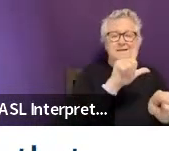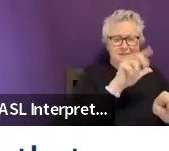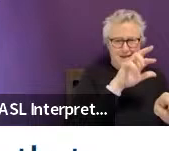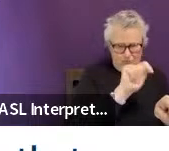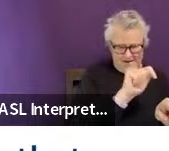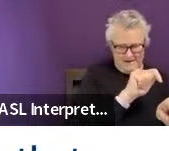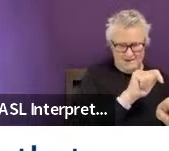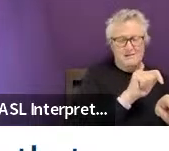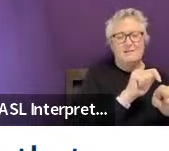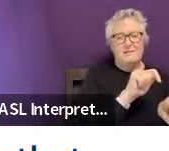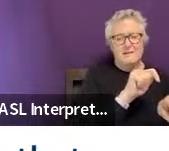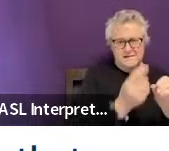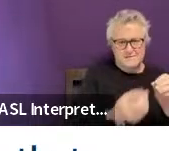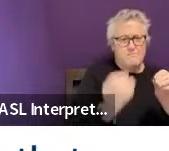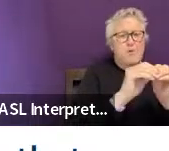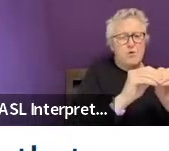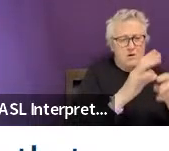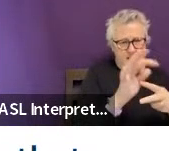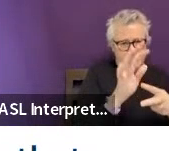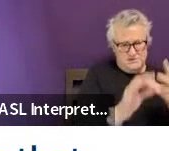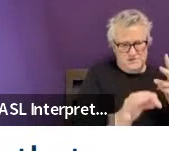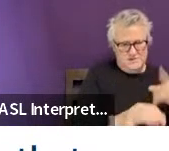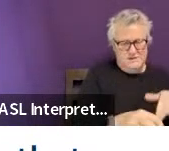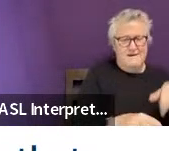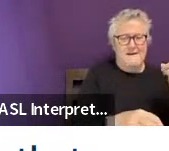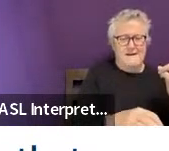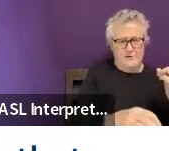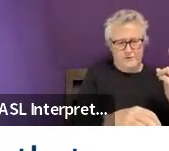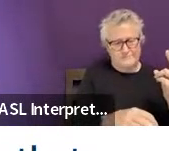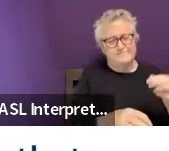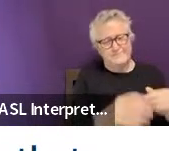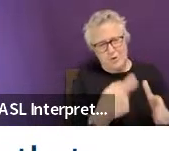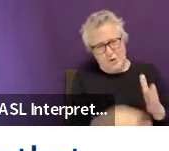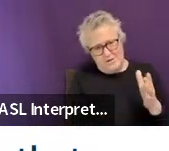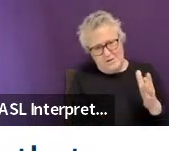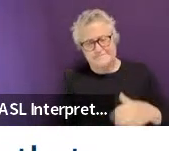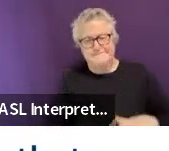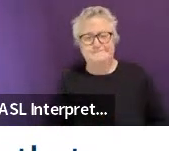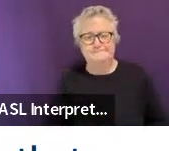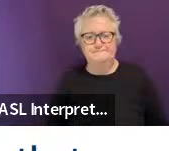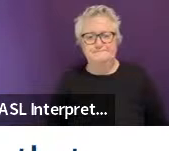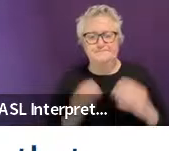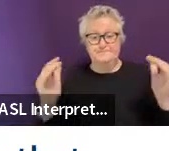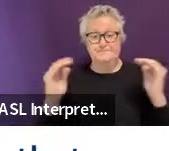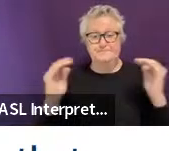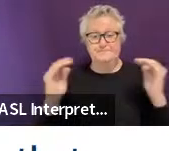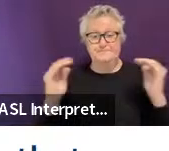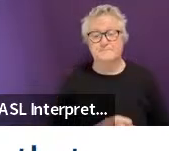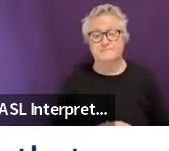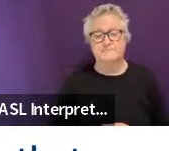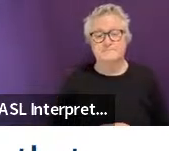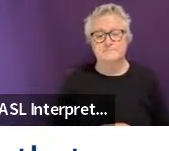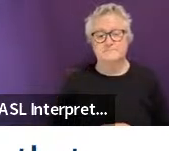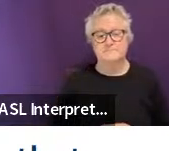and lower operating cost per rider than BRT options. Let's go on to the next slide.